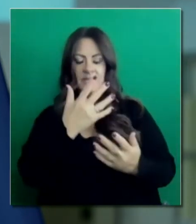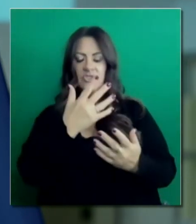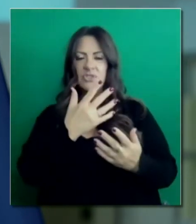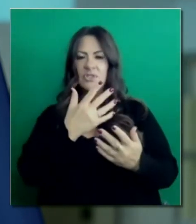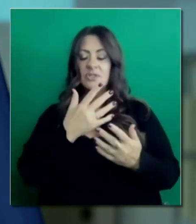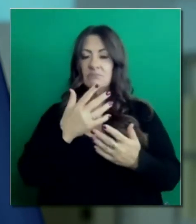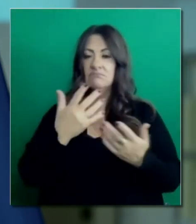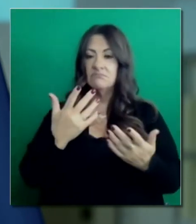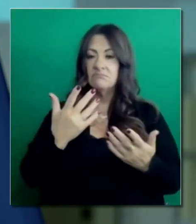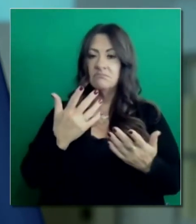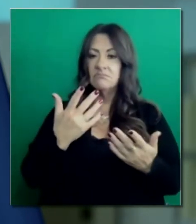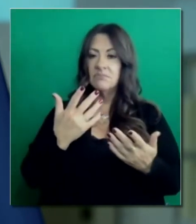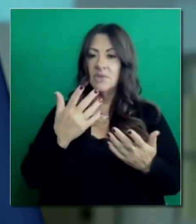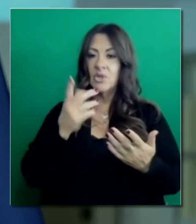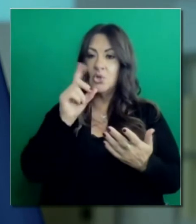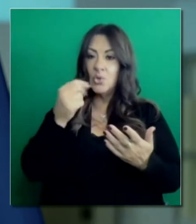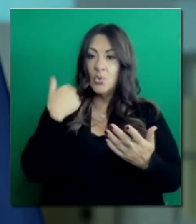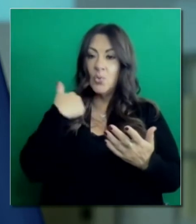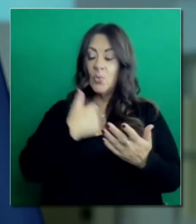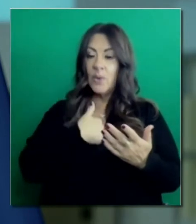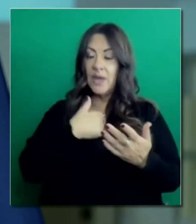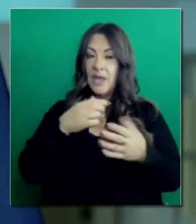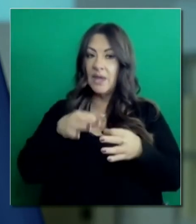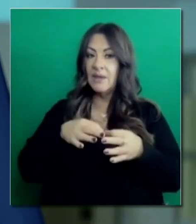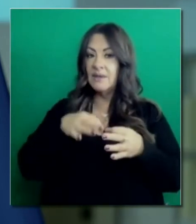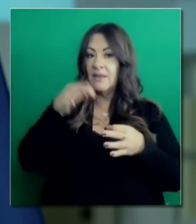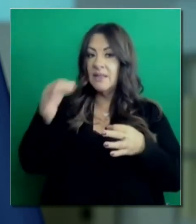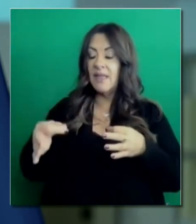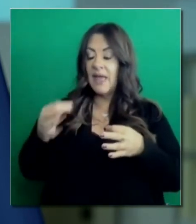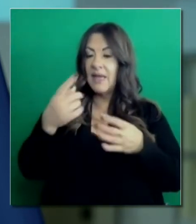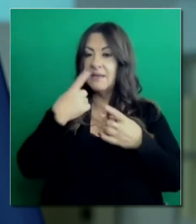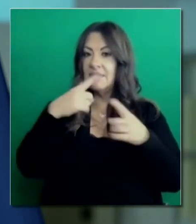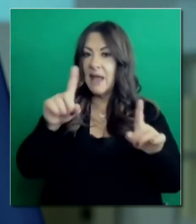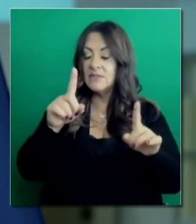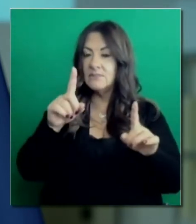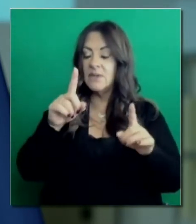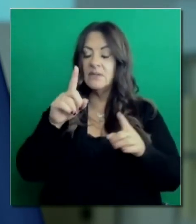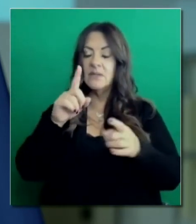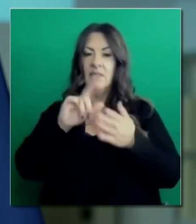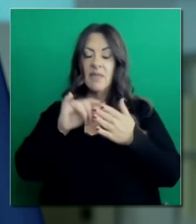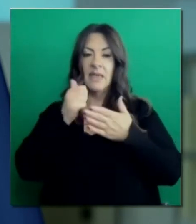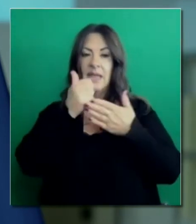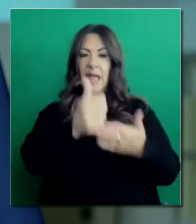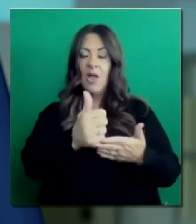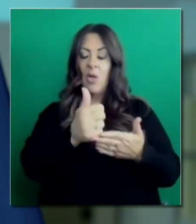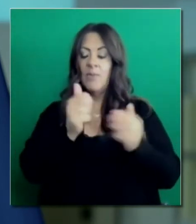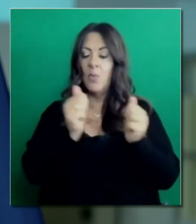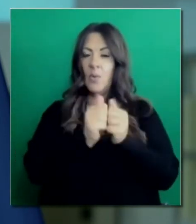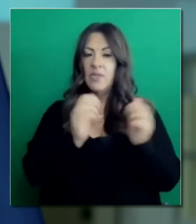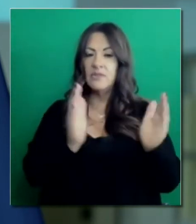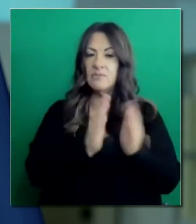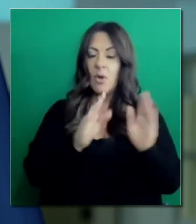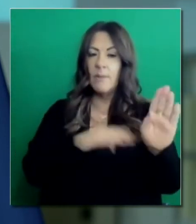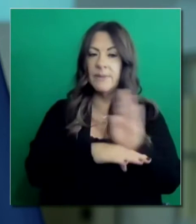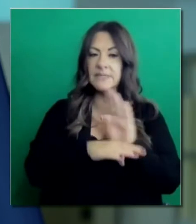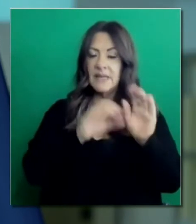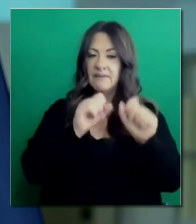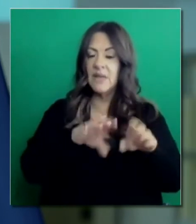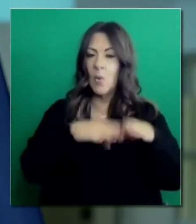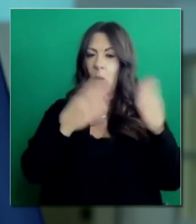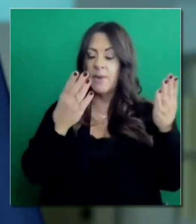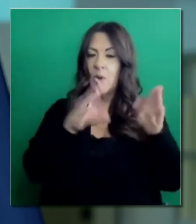a significant announcement that can help small businesses of all stripes up and down the state of California, give some sense